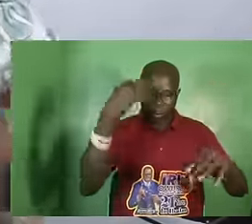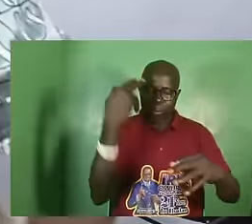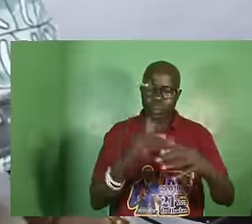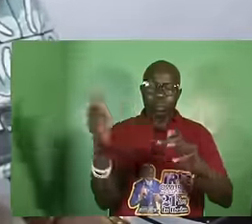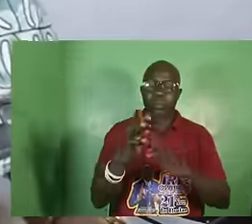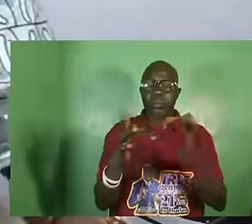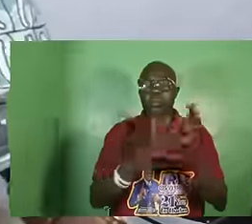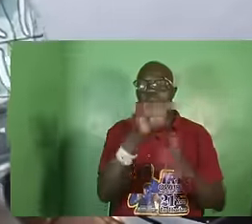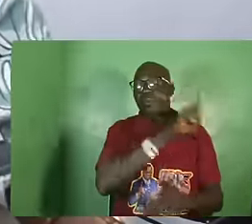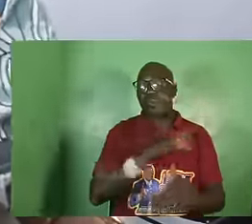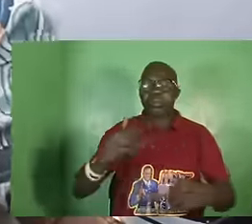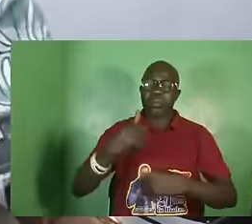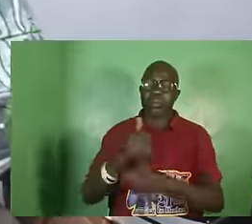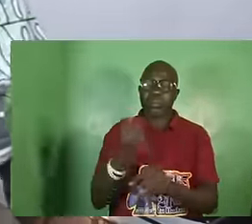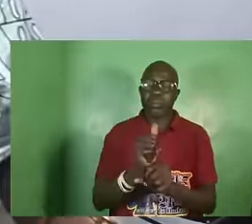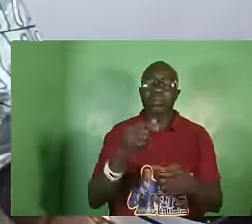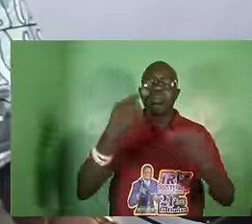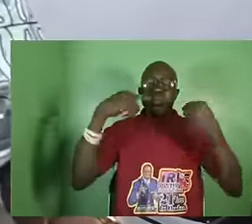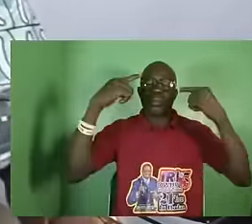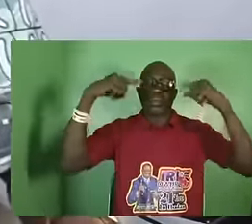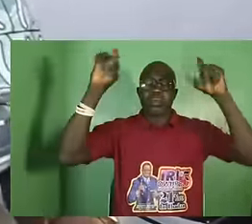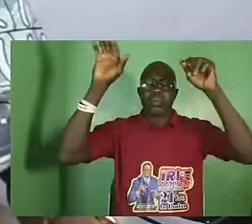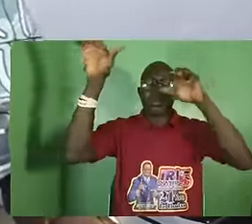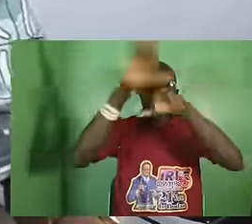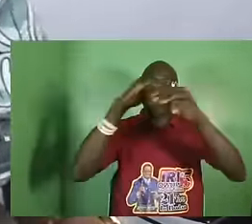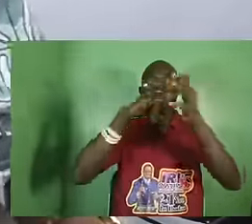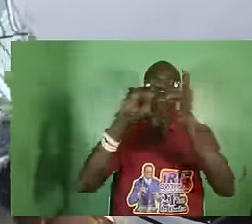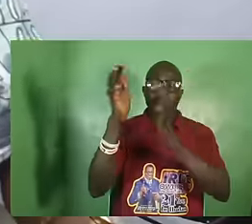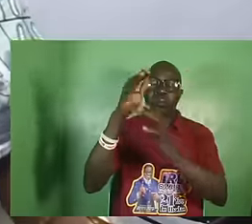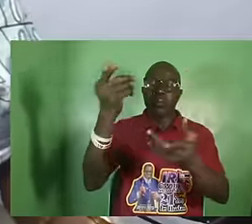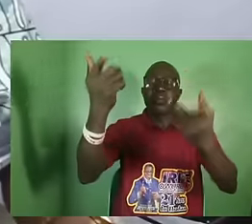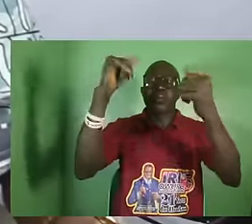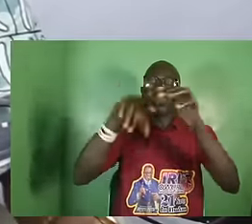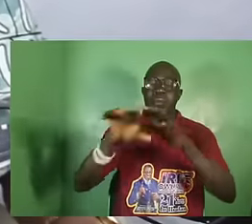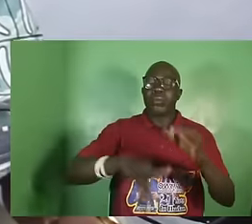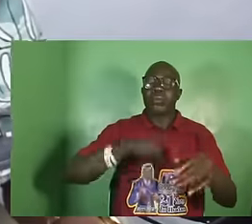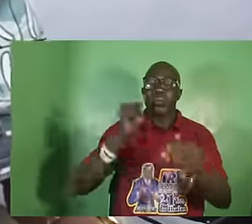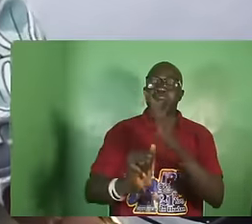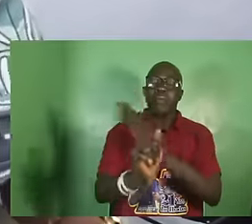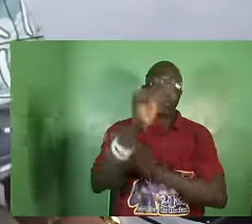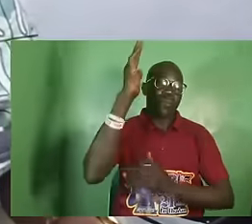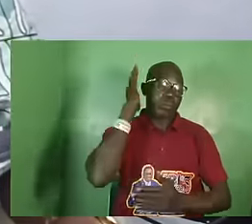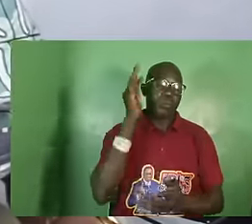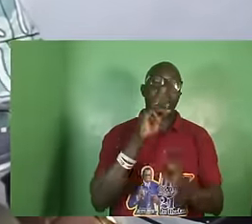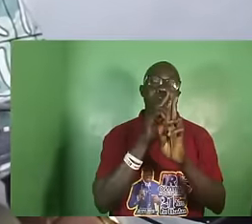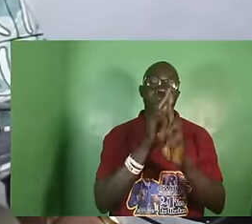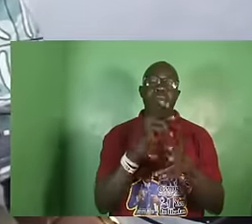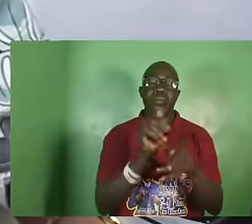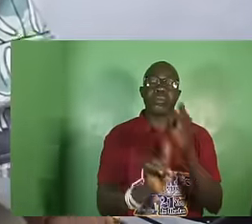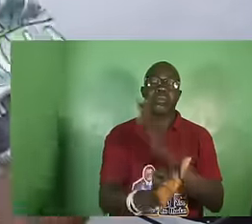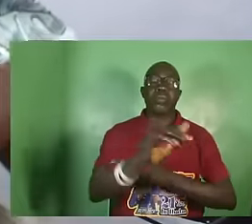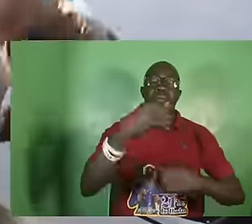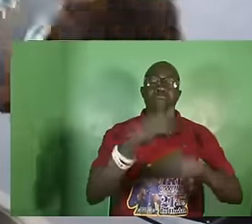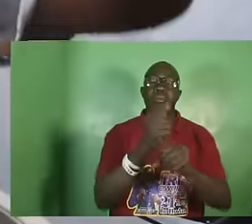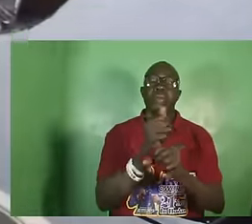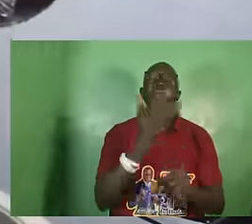Jesu o ma se aseyori o ma bo si olorun wa da olorun olorun wa ya olorun